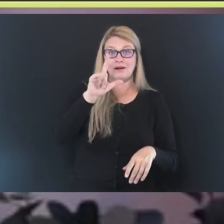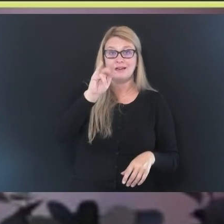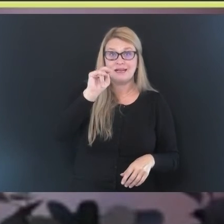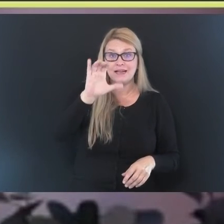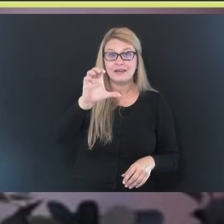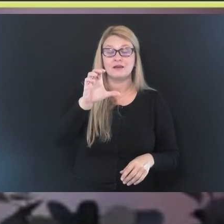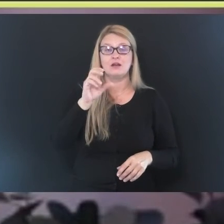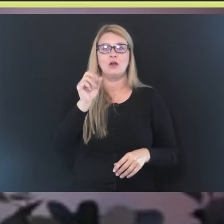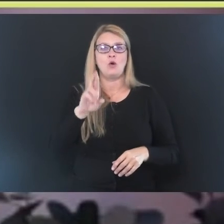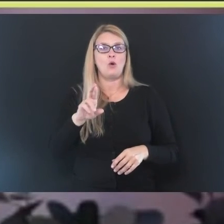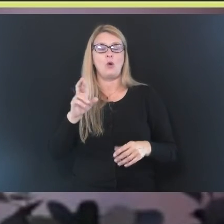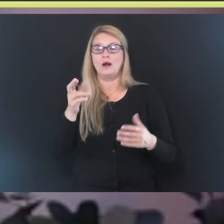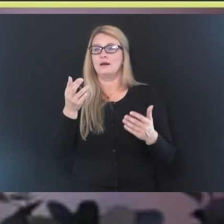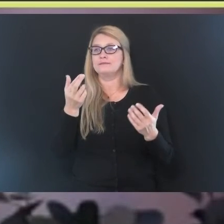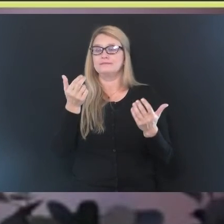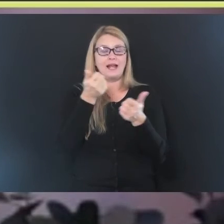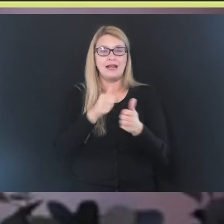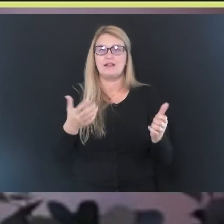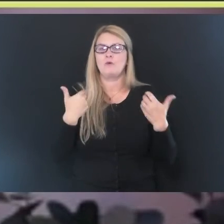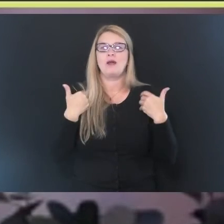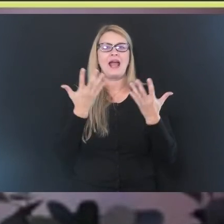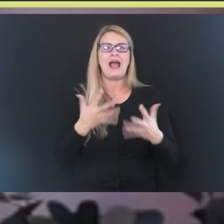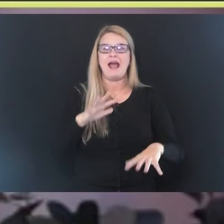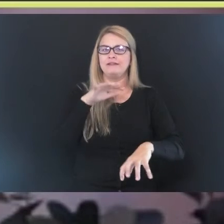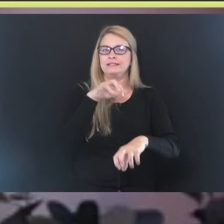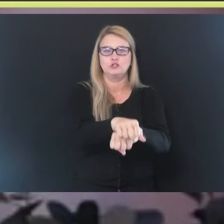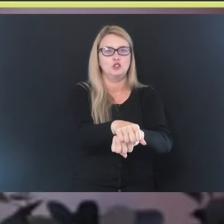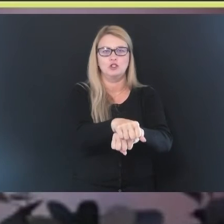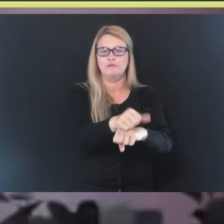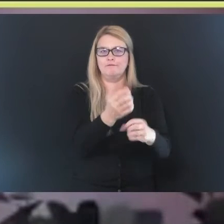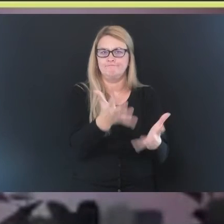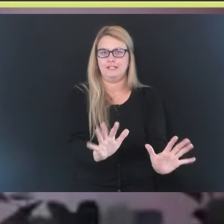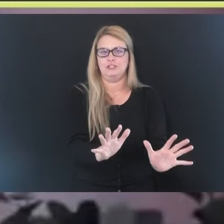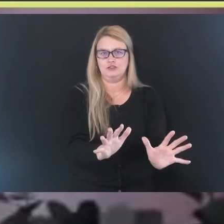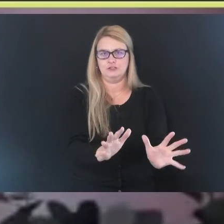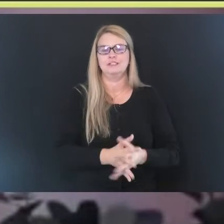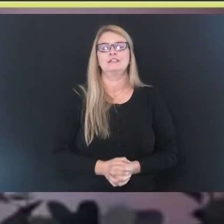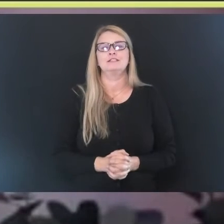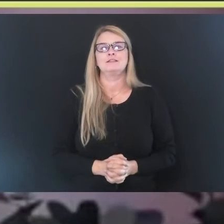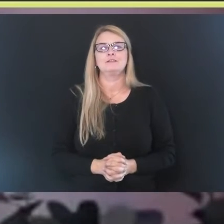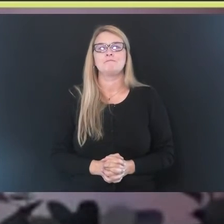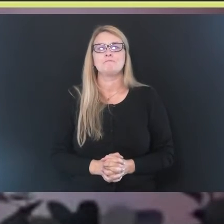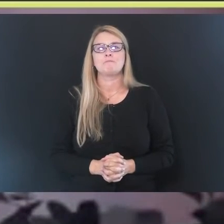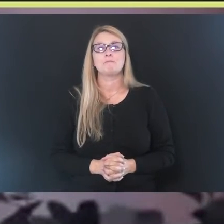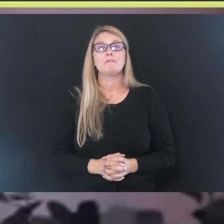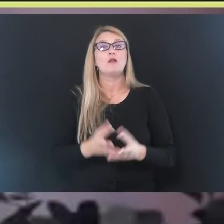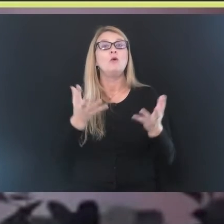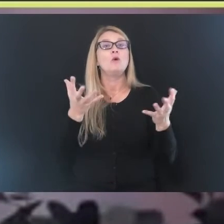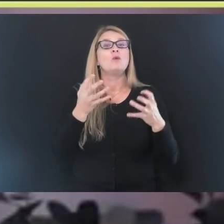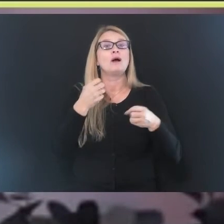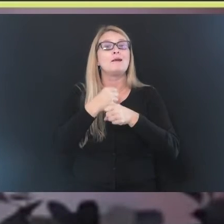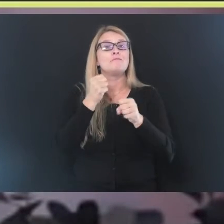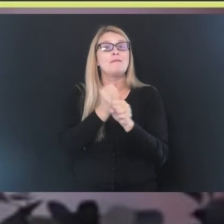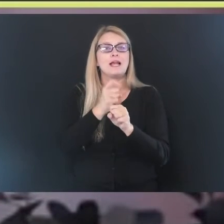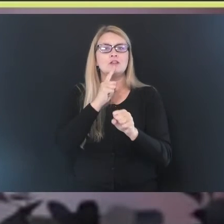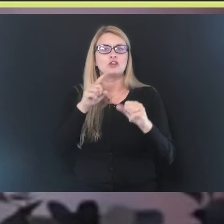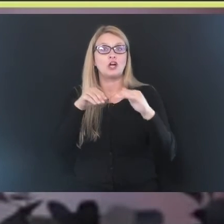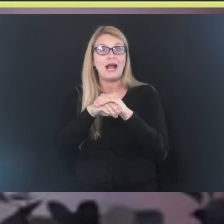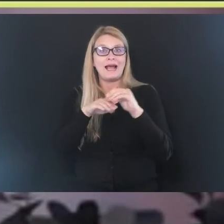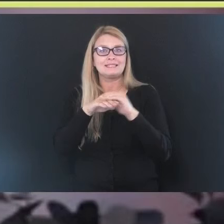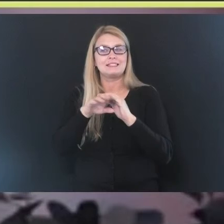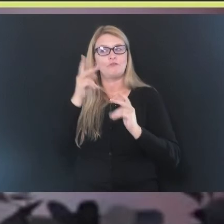a structure, we have that secured. We want to make sure access is there for the